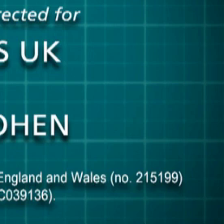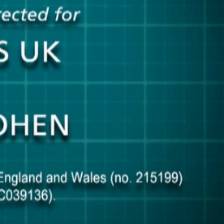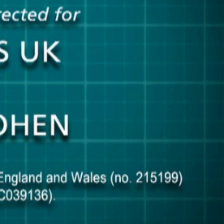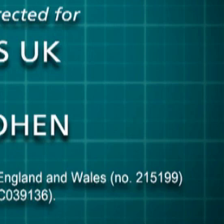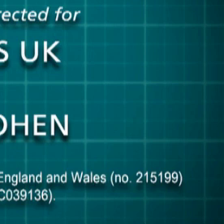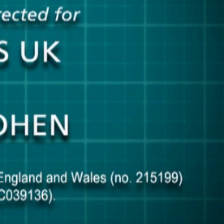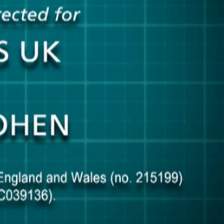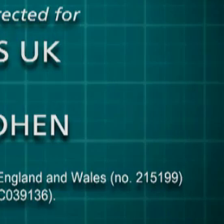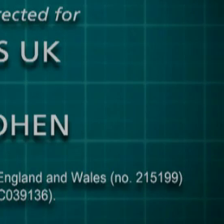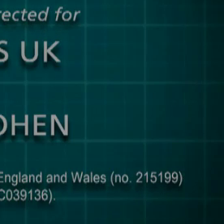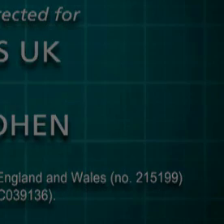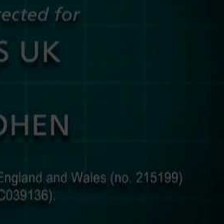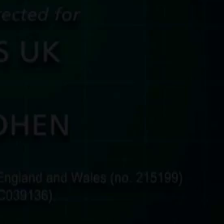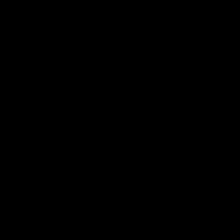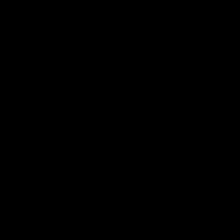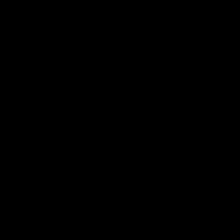can a-8 Type 6